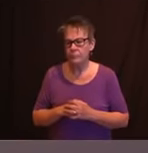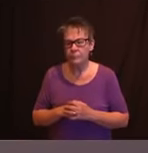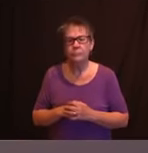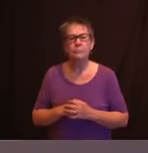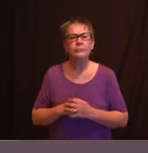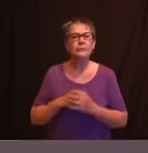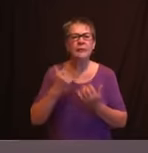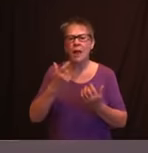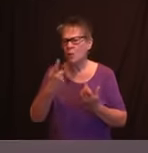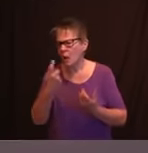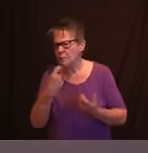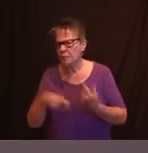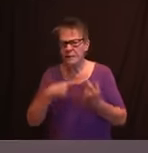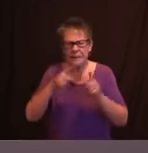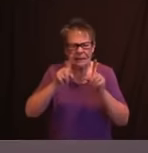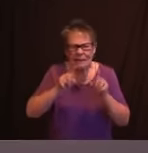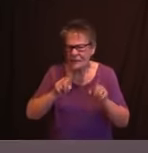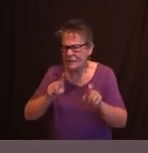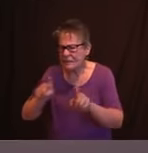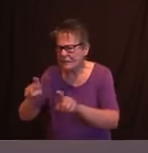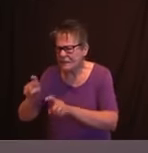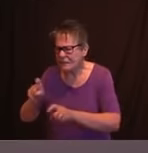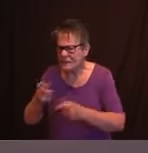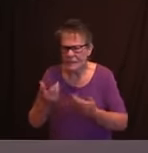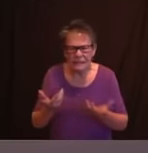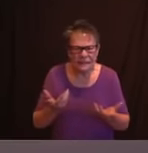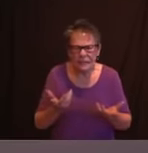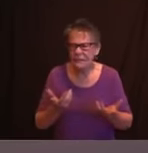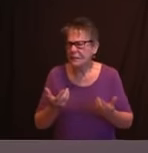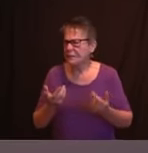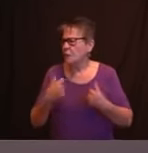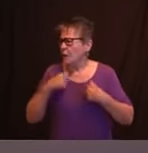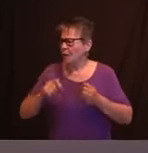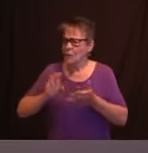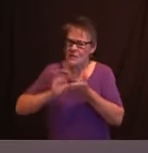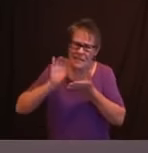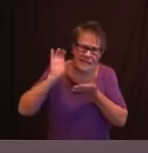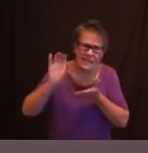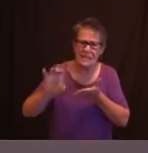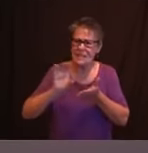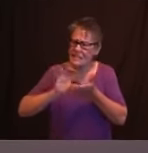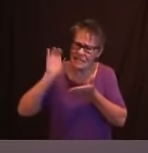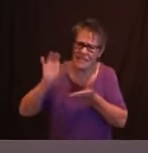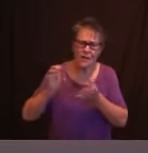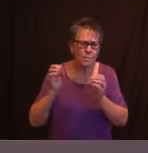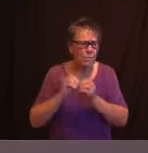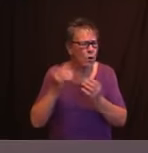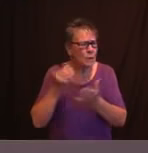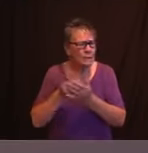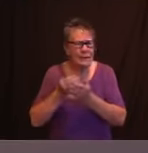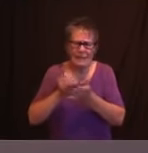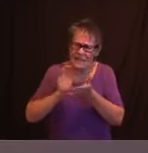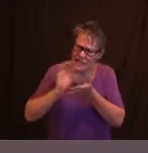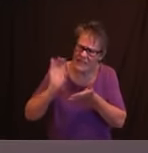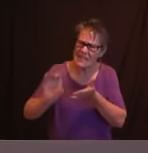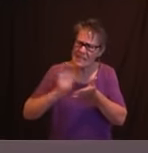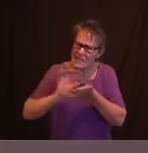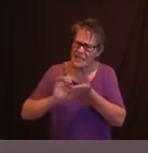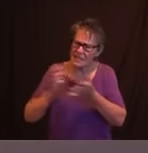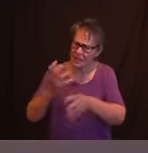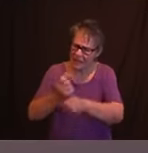the next week about what that looks like. The isolation, if need be, that's to give folks the confidence that they can actually, you know